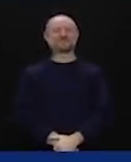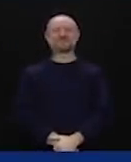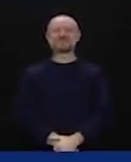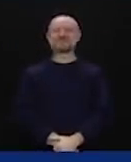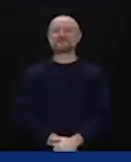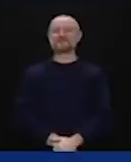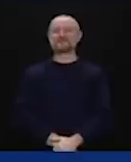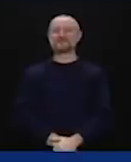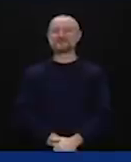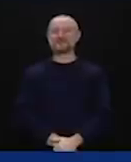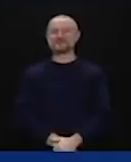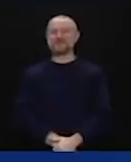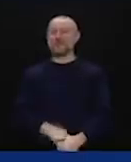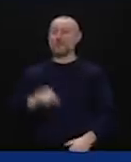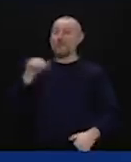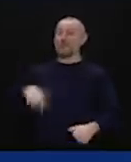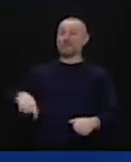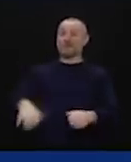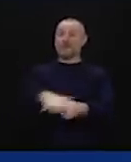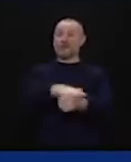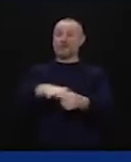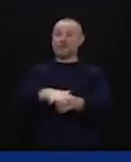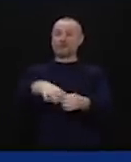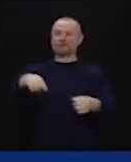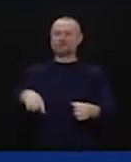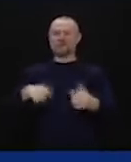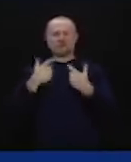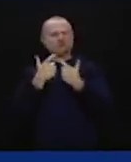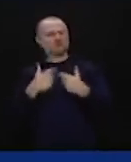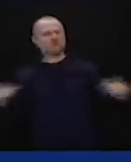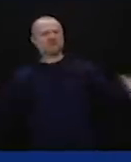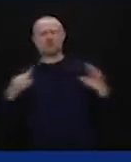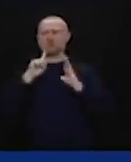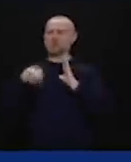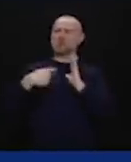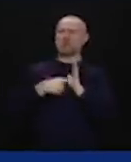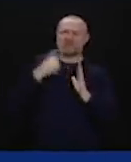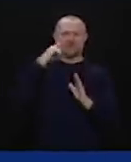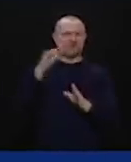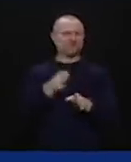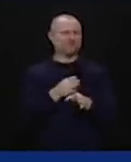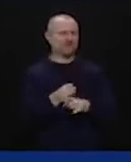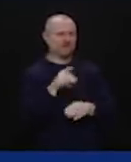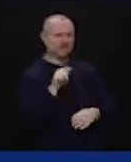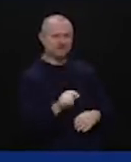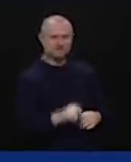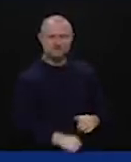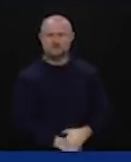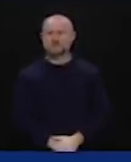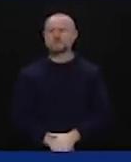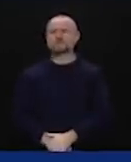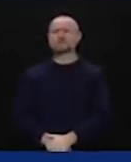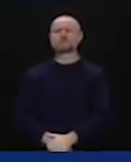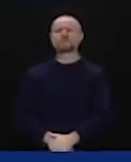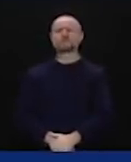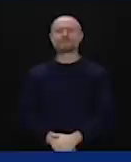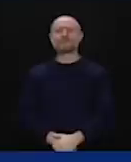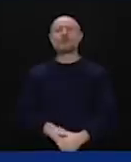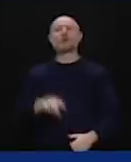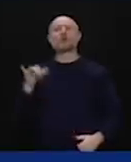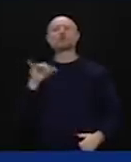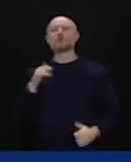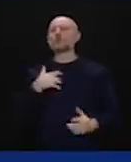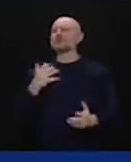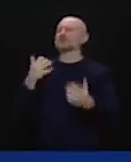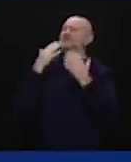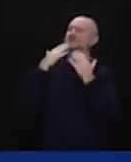the Capital Region is going to play a hugely prominent role in that as we move forward. I want to thank also, of